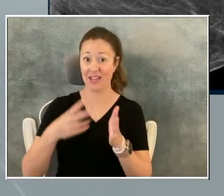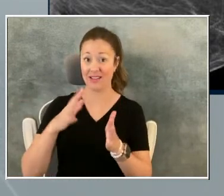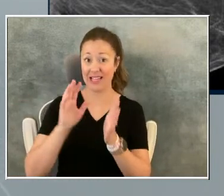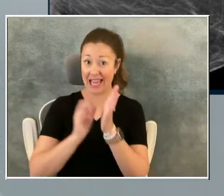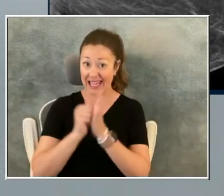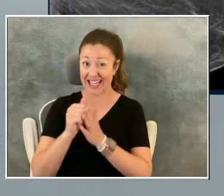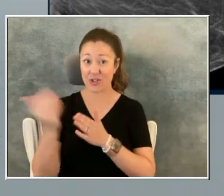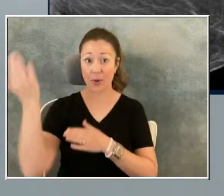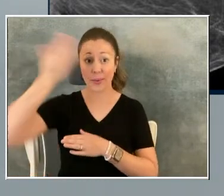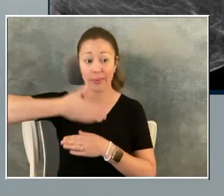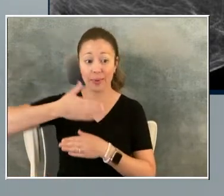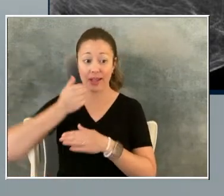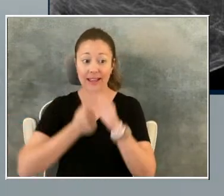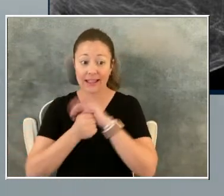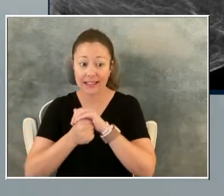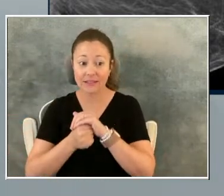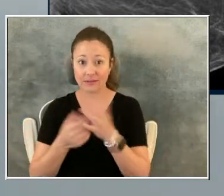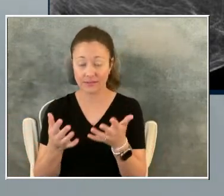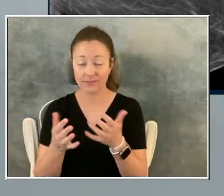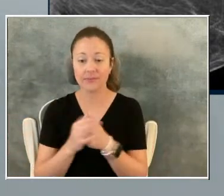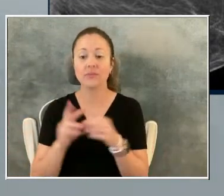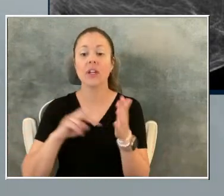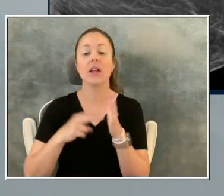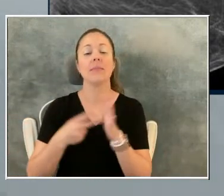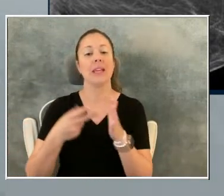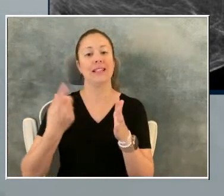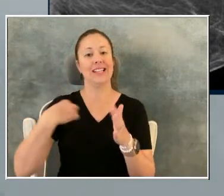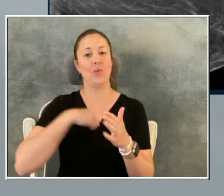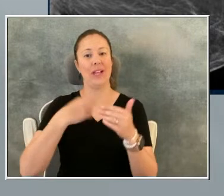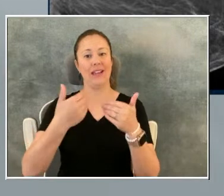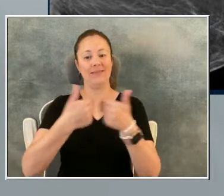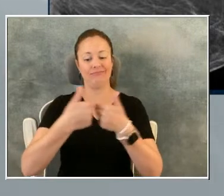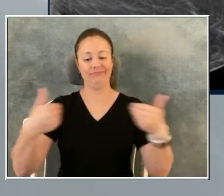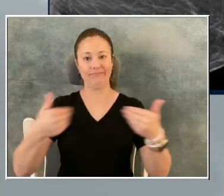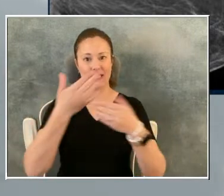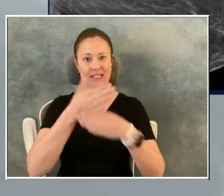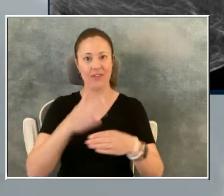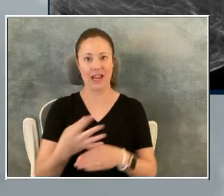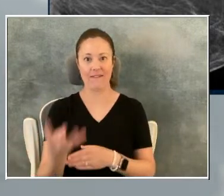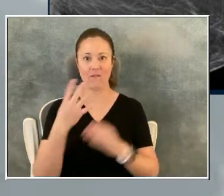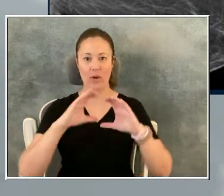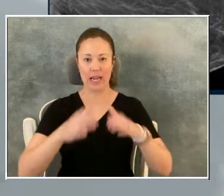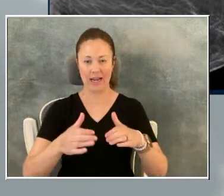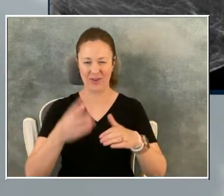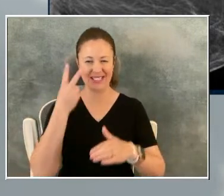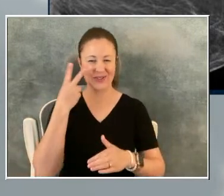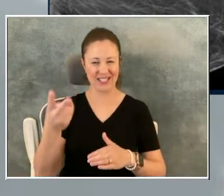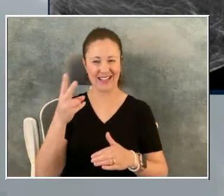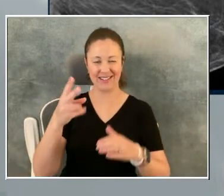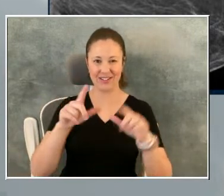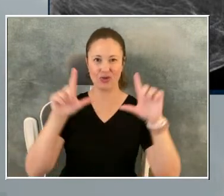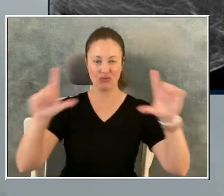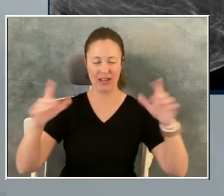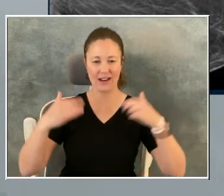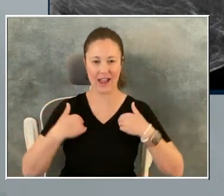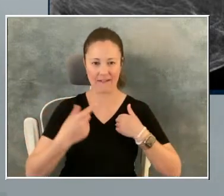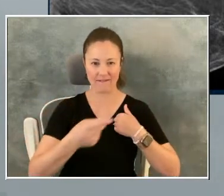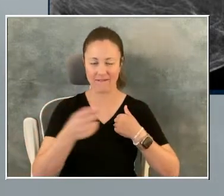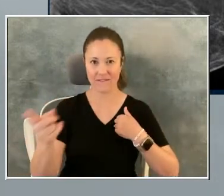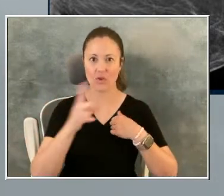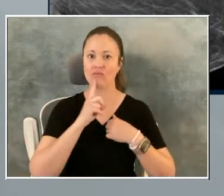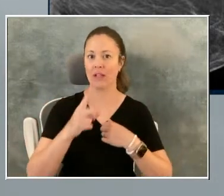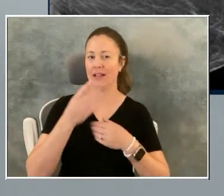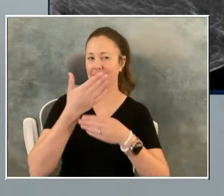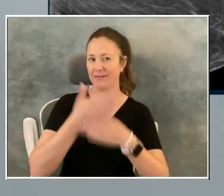breast tissue. So we divide breast density into 4 categories. They're shown here, and they're divided by the overall amount or percent of